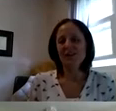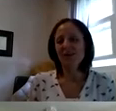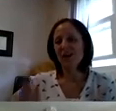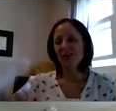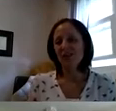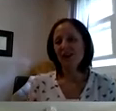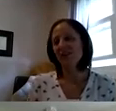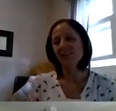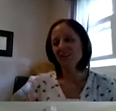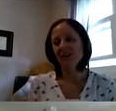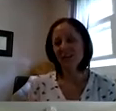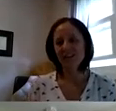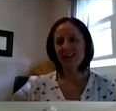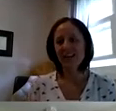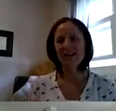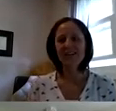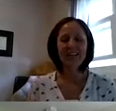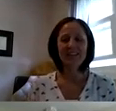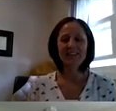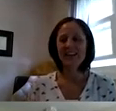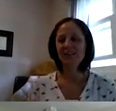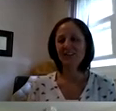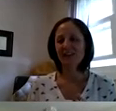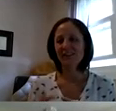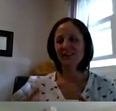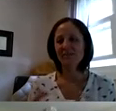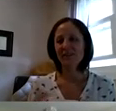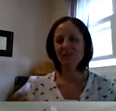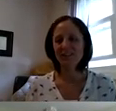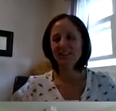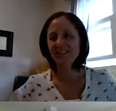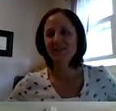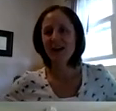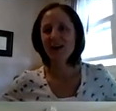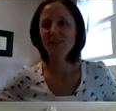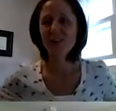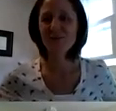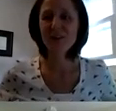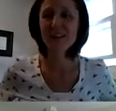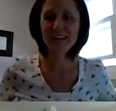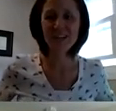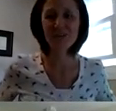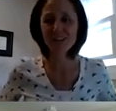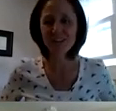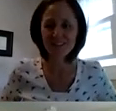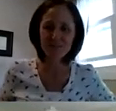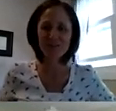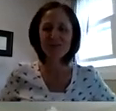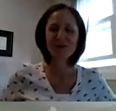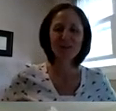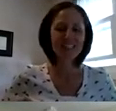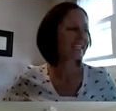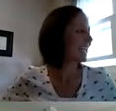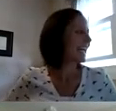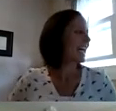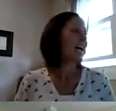excitement around everything that's happening right now. And that was a lot of excitement in one sentence. I'll try to avoid that kind of redundancy moving